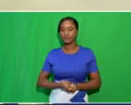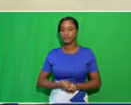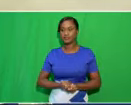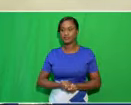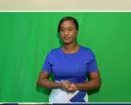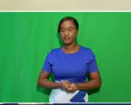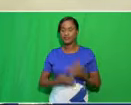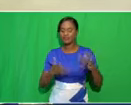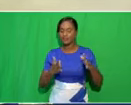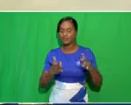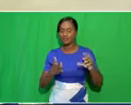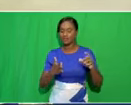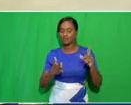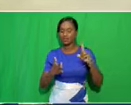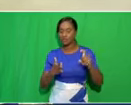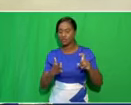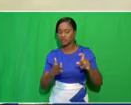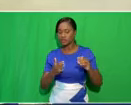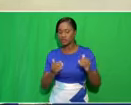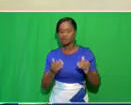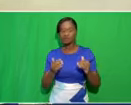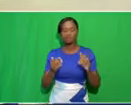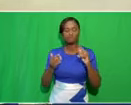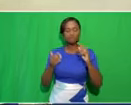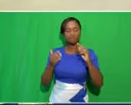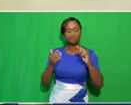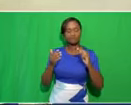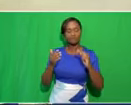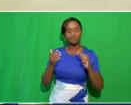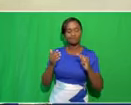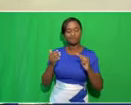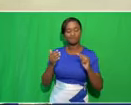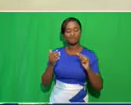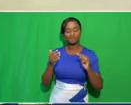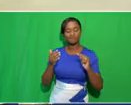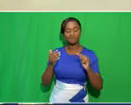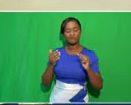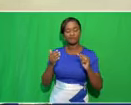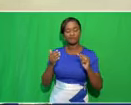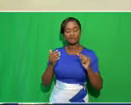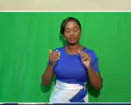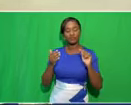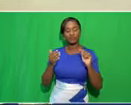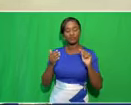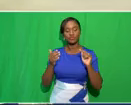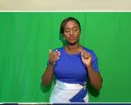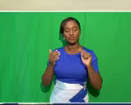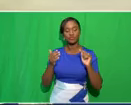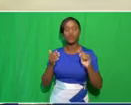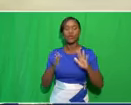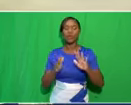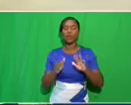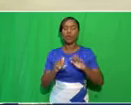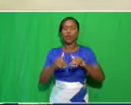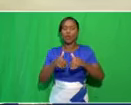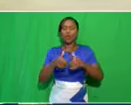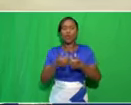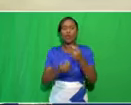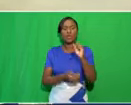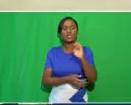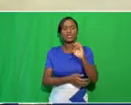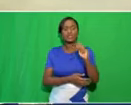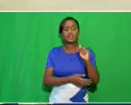we did that already. This one is from a name, okay. How is SEA and